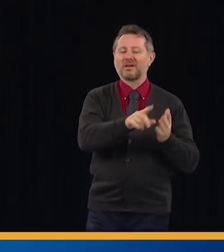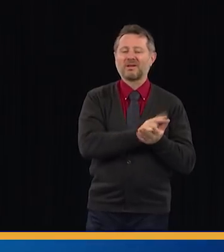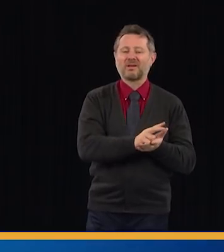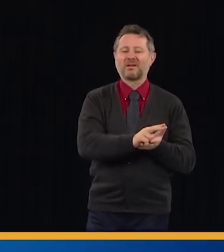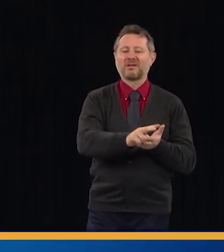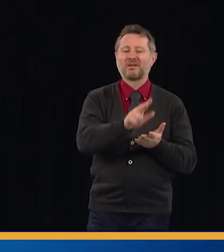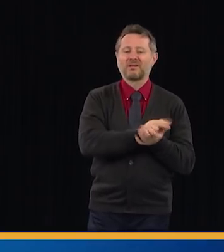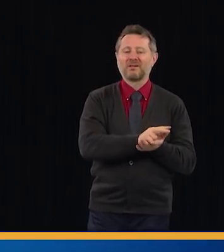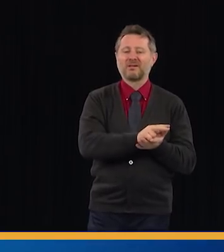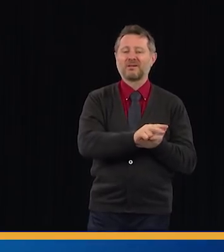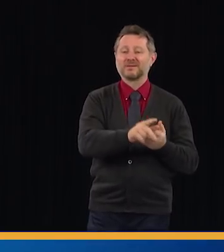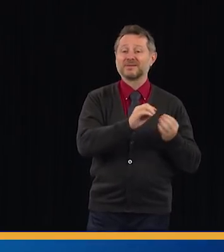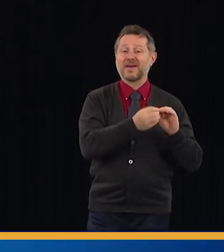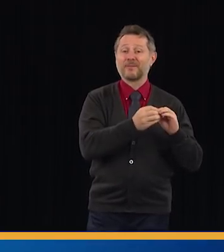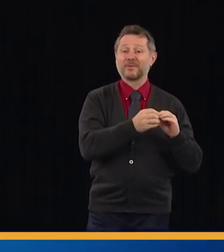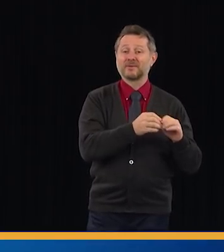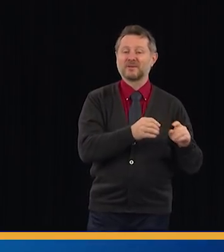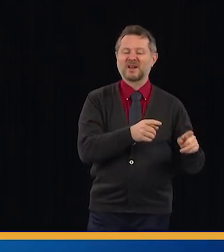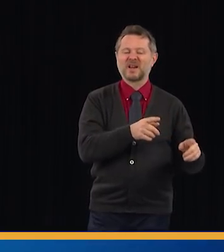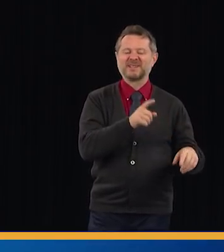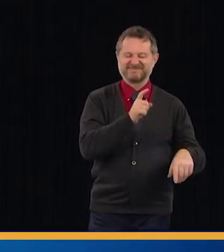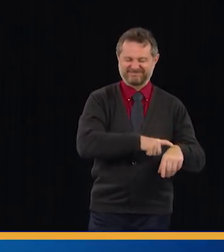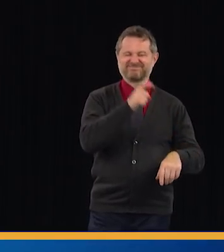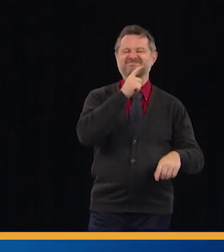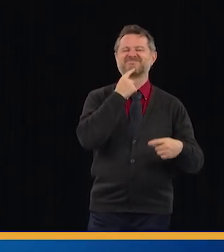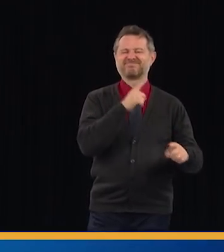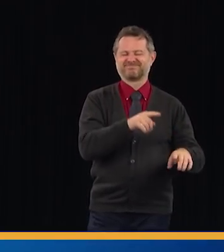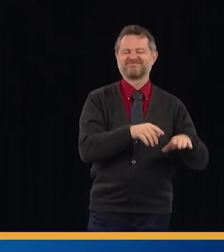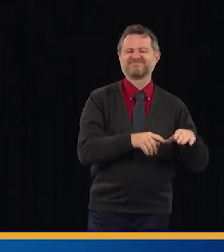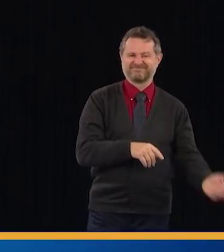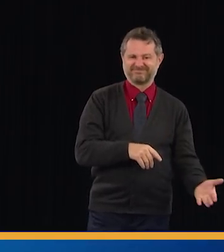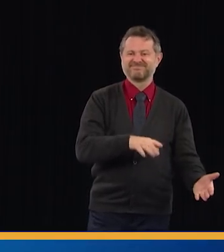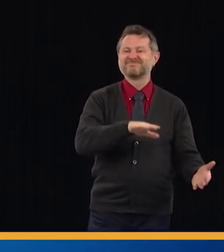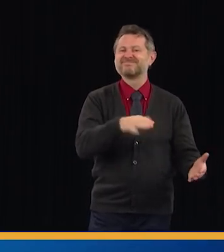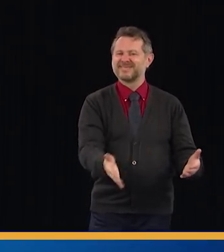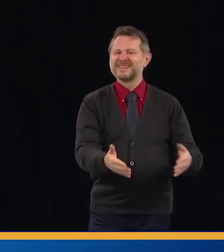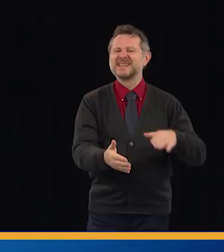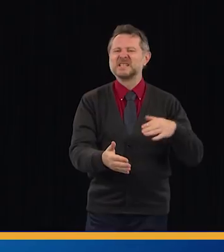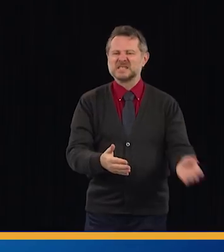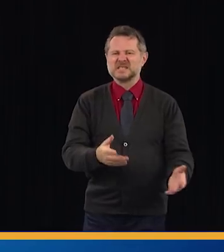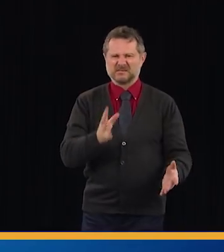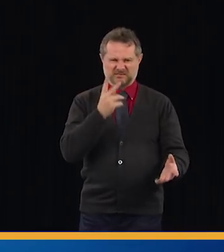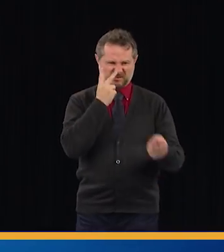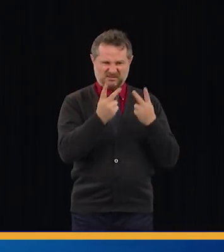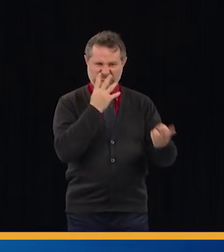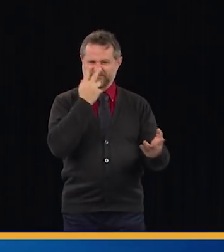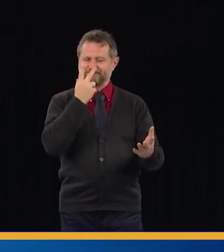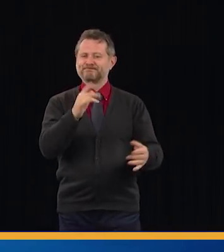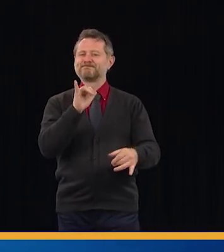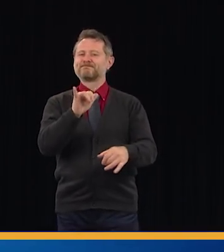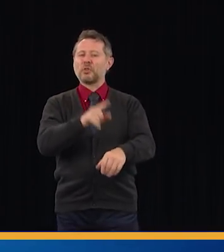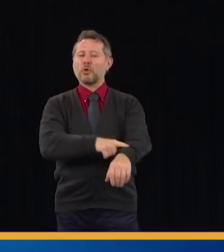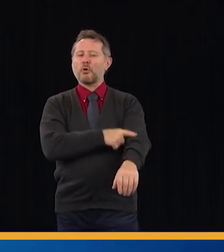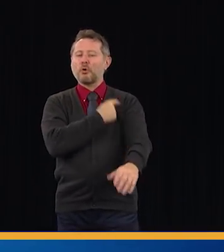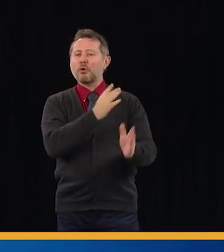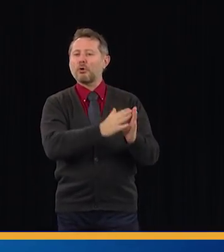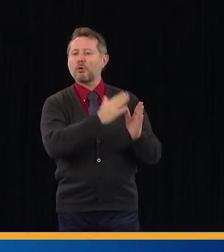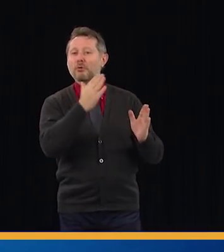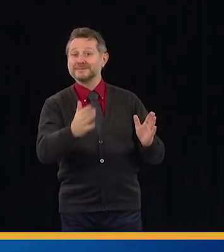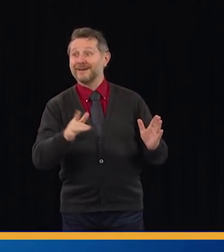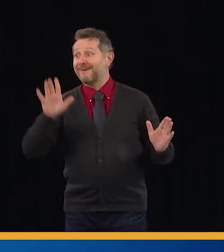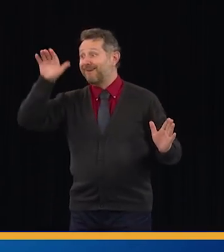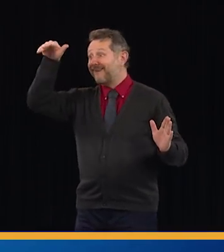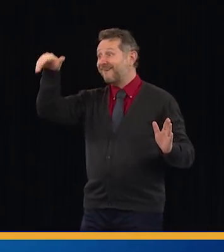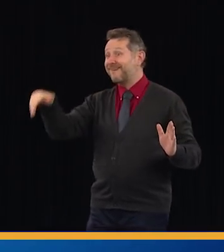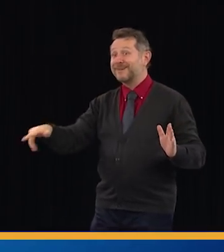pass away. That's what we're seeing. Hospitalizations drop and the death toll rises.